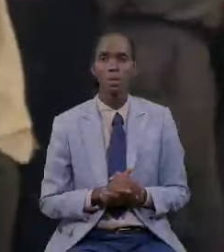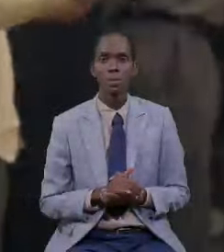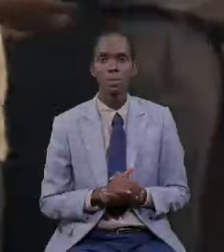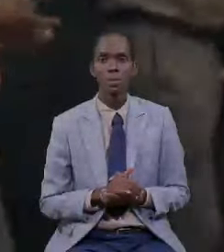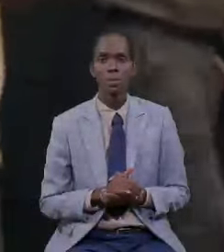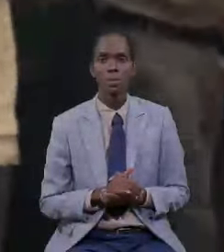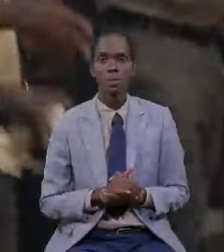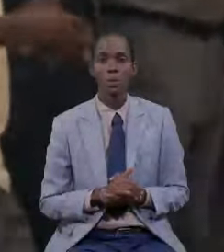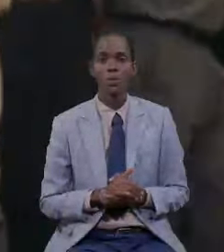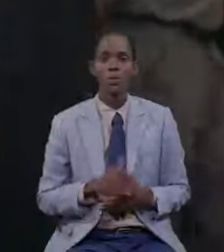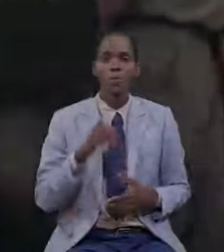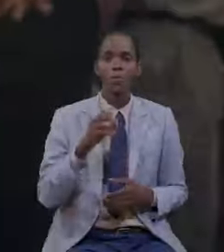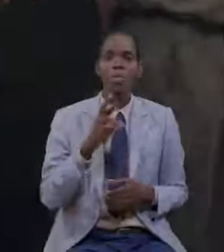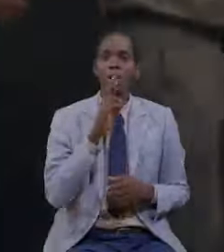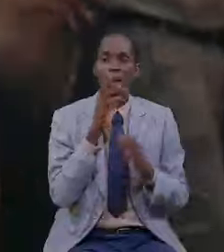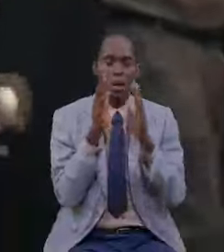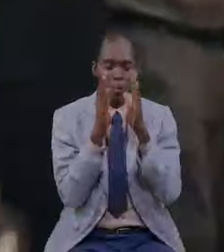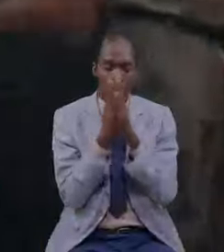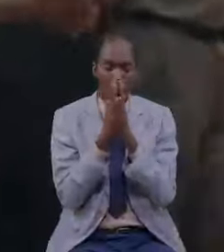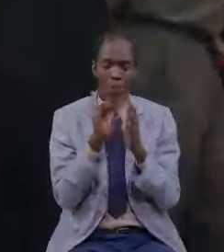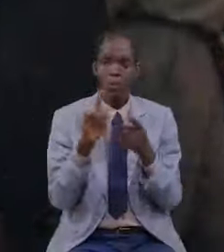You're praying to the God that cannot fail.